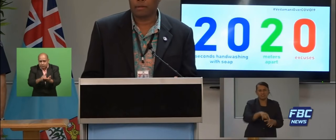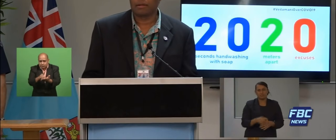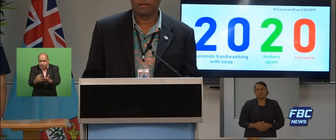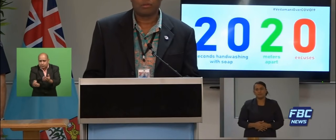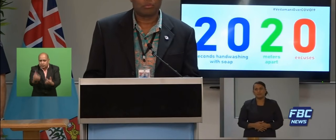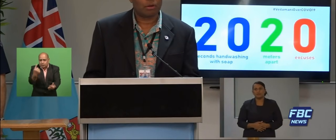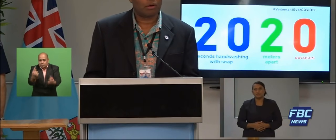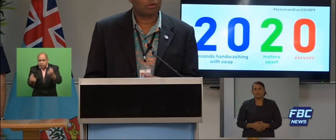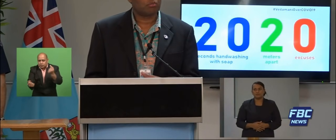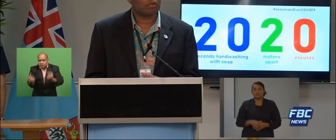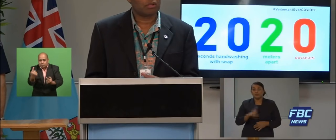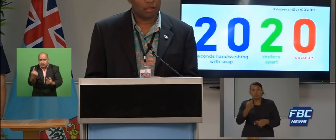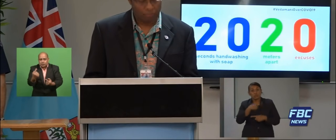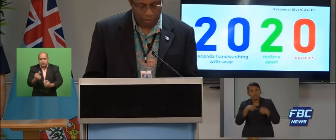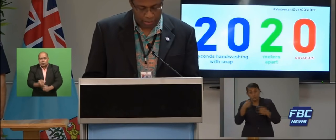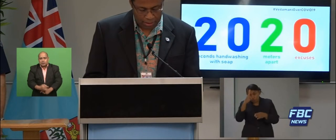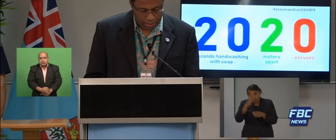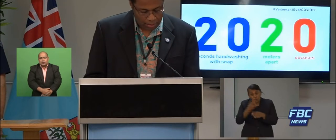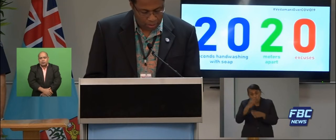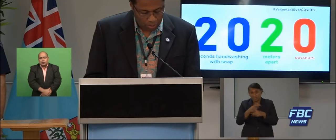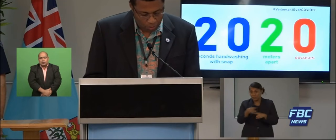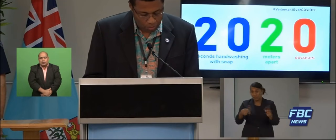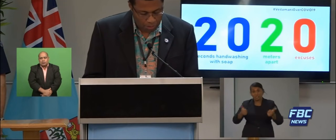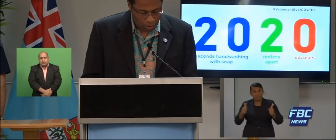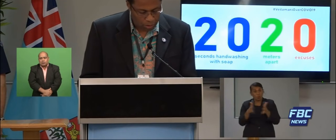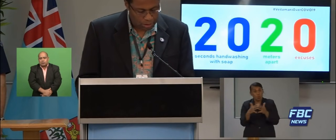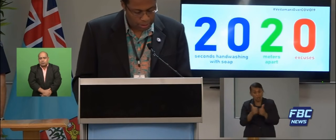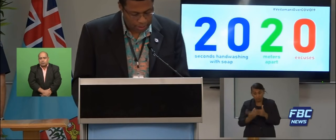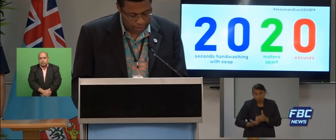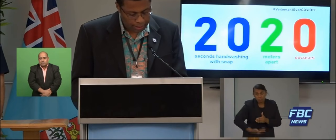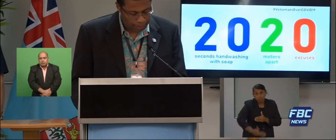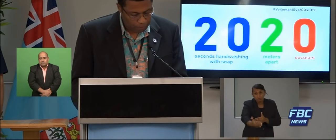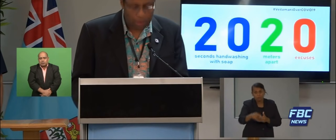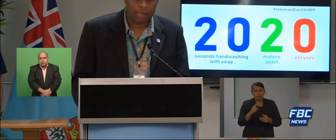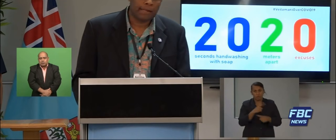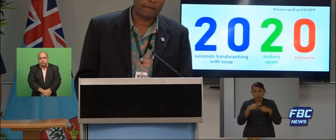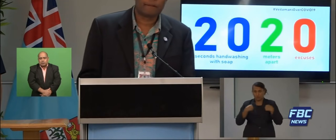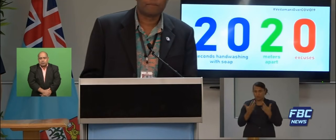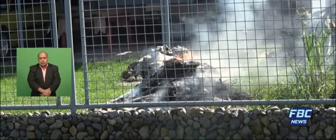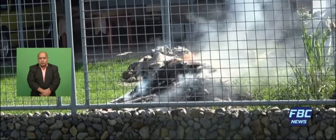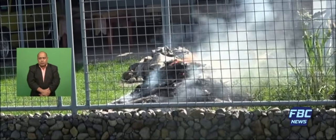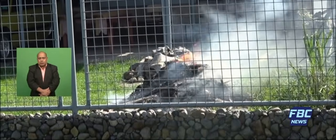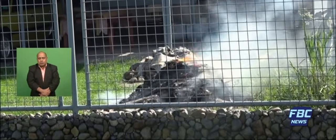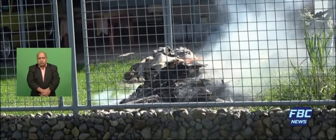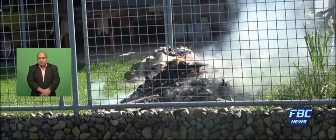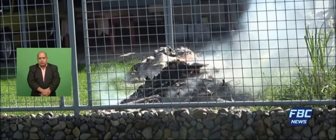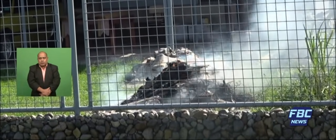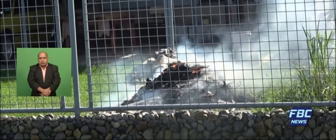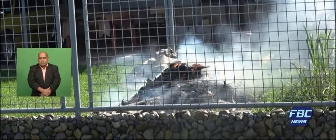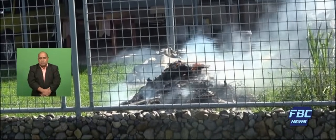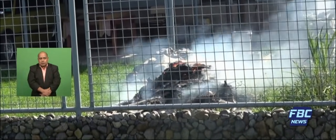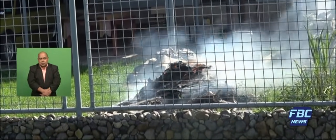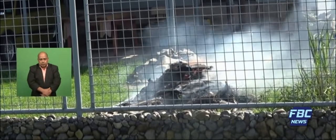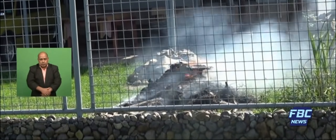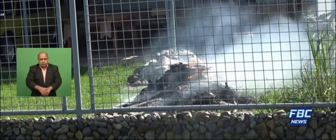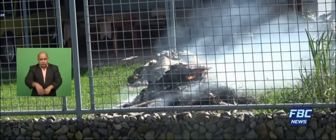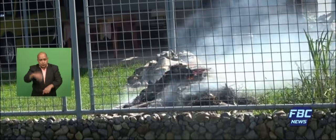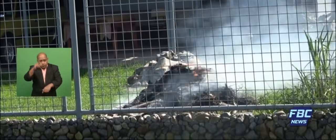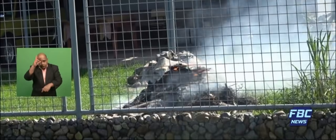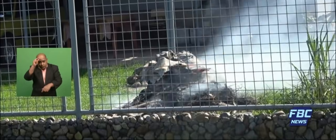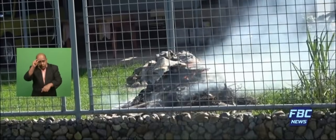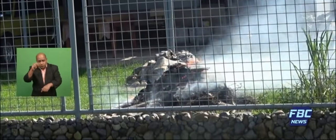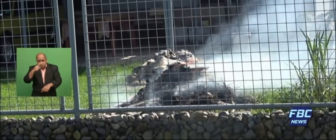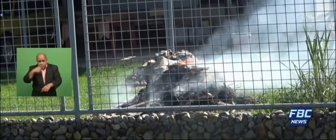weekend, our community and our villages would be a lot cleaner. Fijians are being urged to cooperate